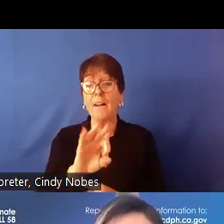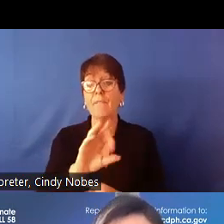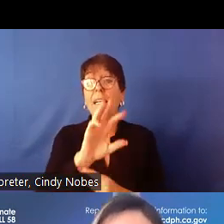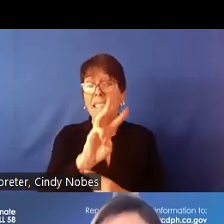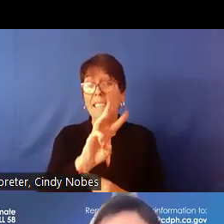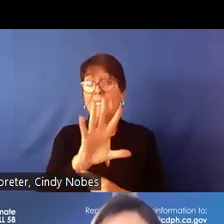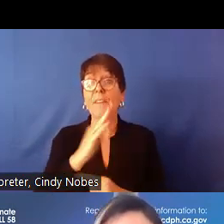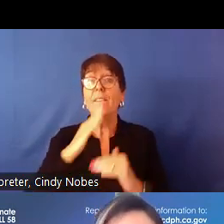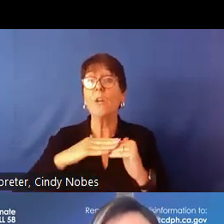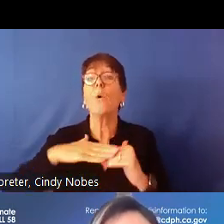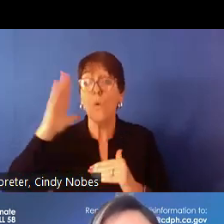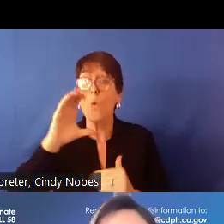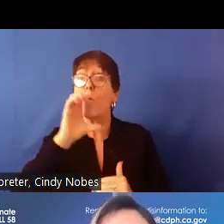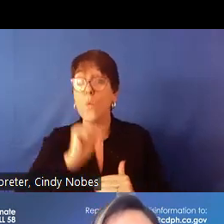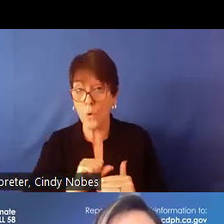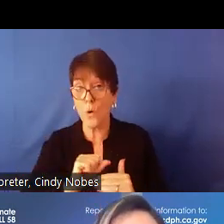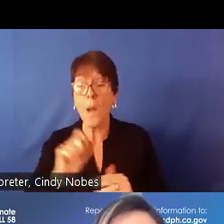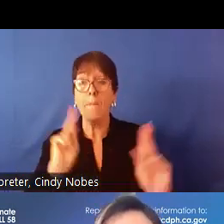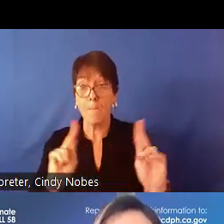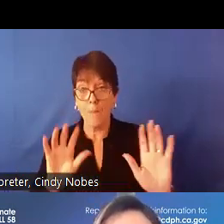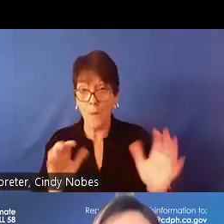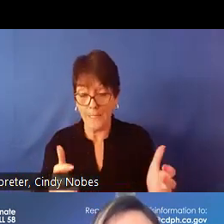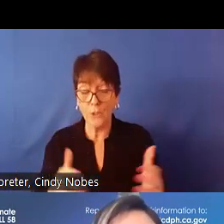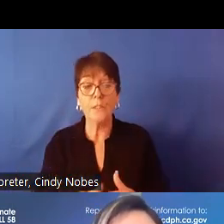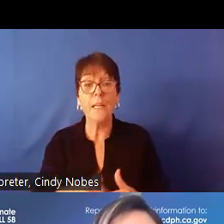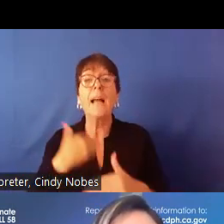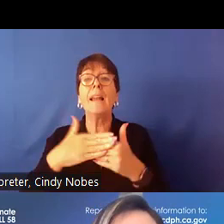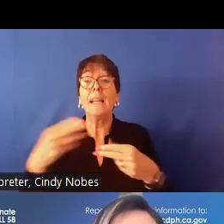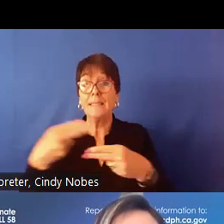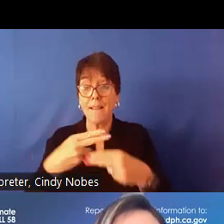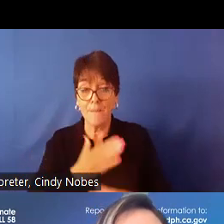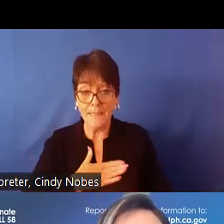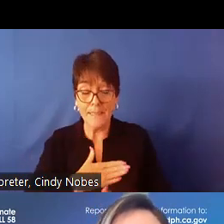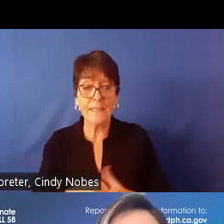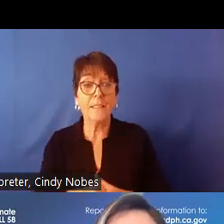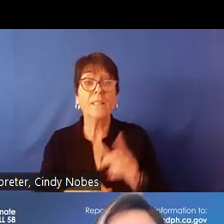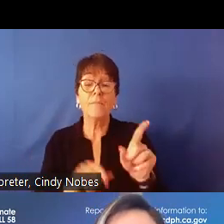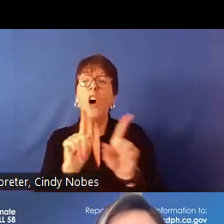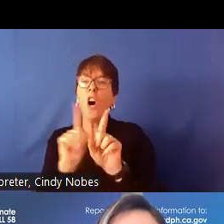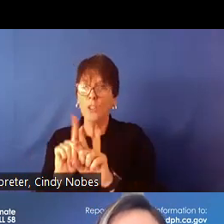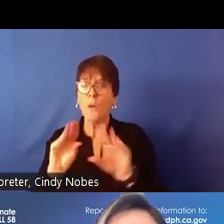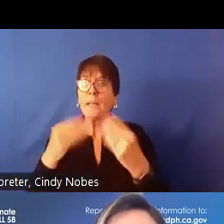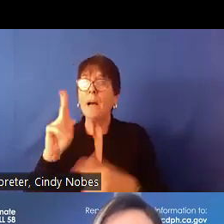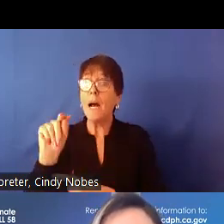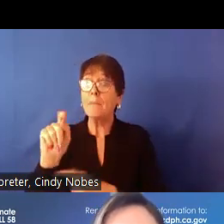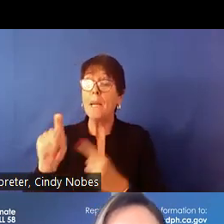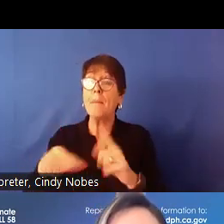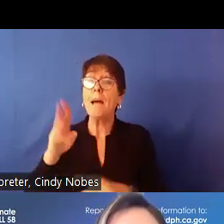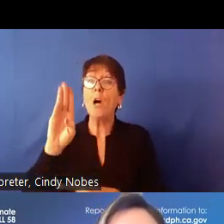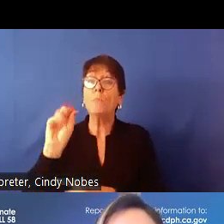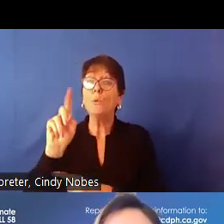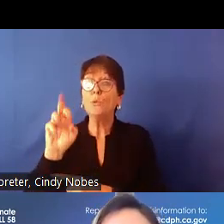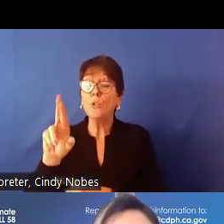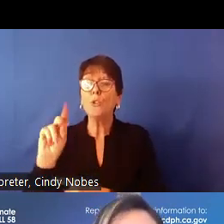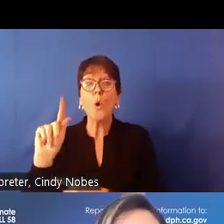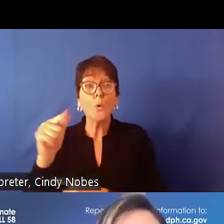65 and over population. Next slide, please. Also, just a quick update about booster doses.